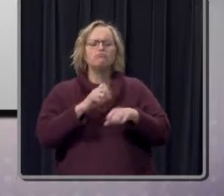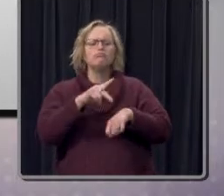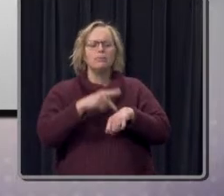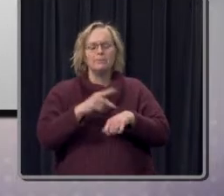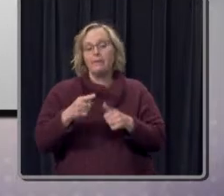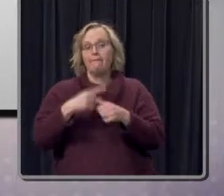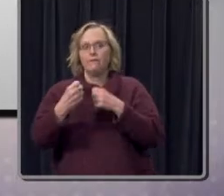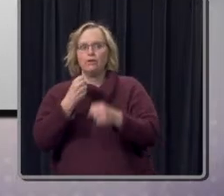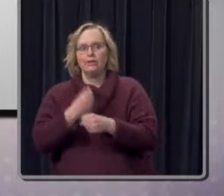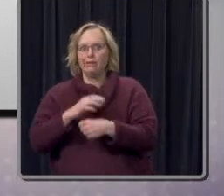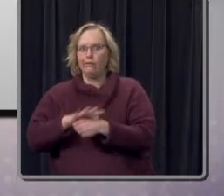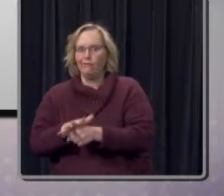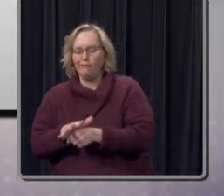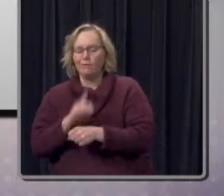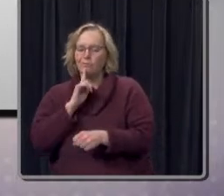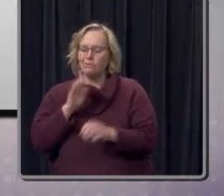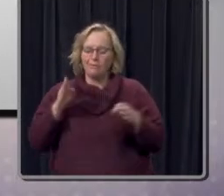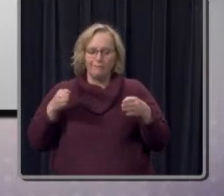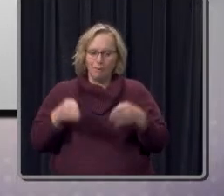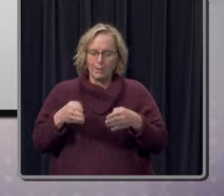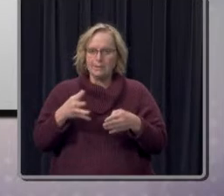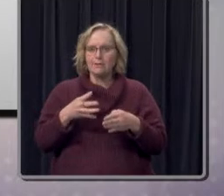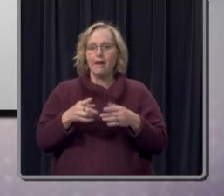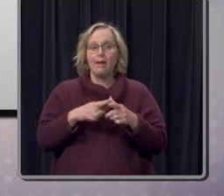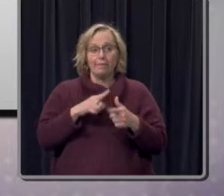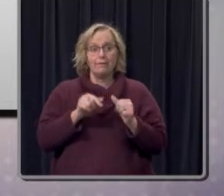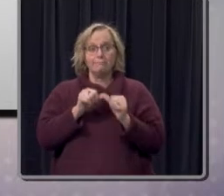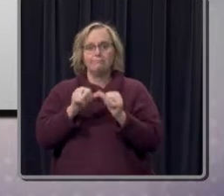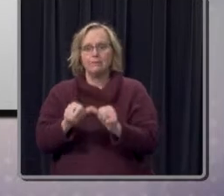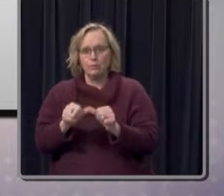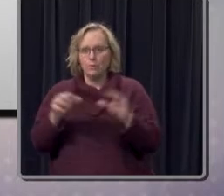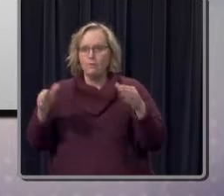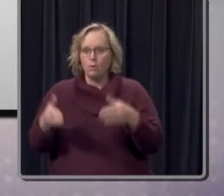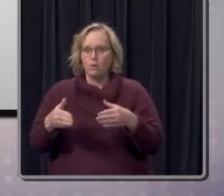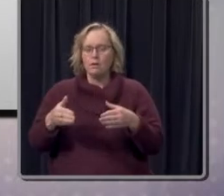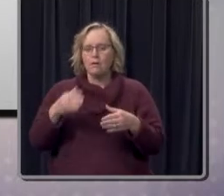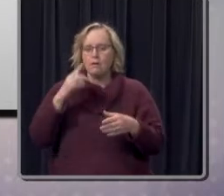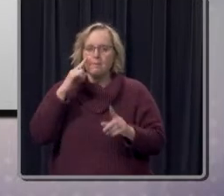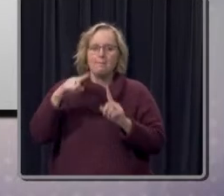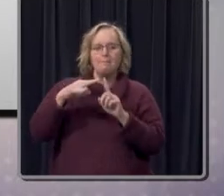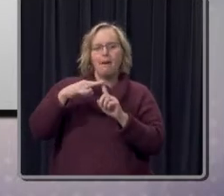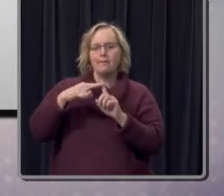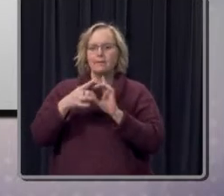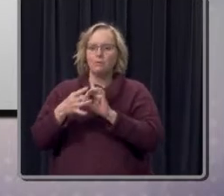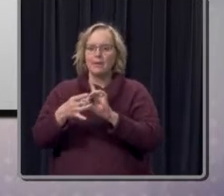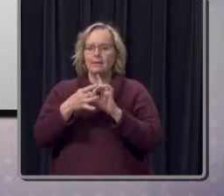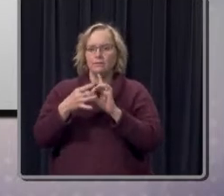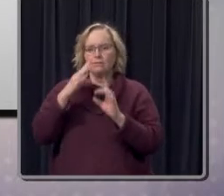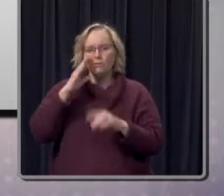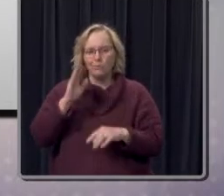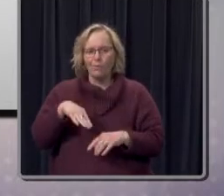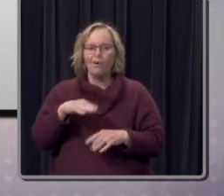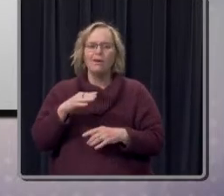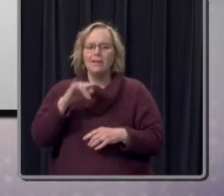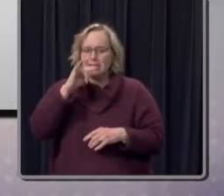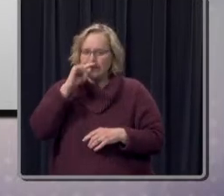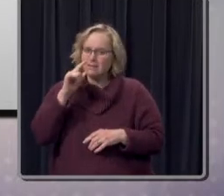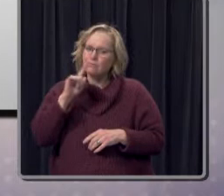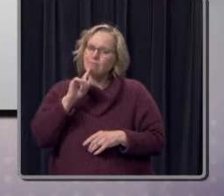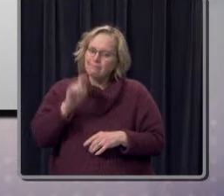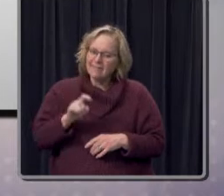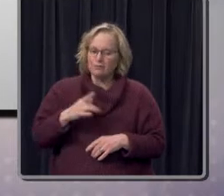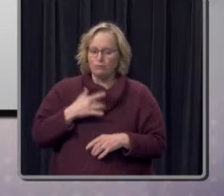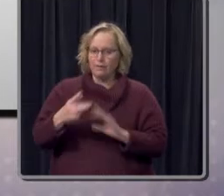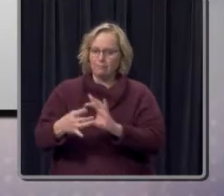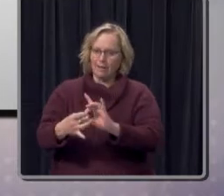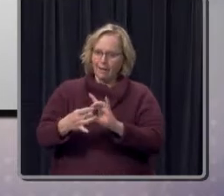we really focused and continued to focus on our positive relationships, knowing kids have needed that connectedness to school.